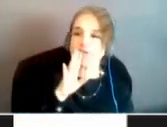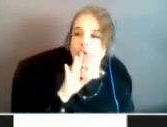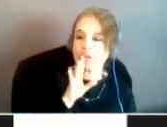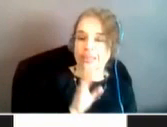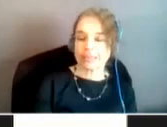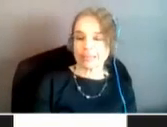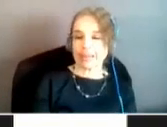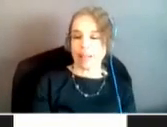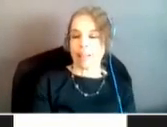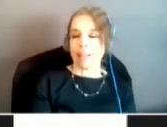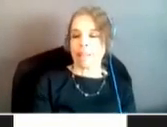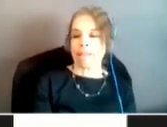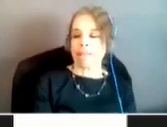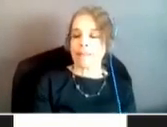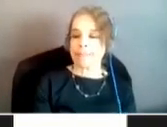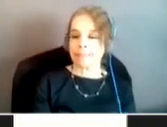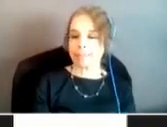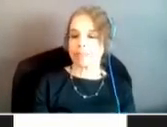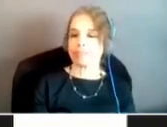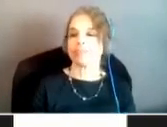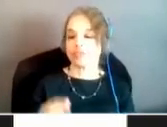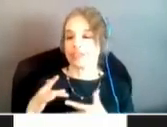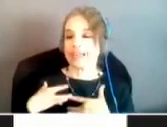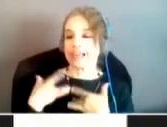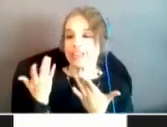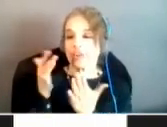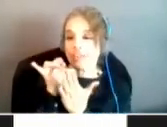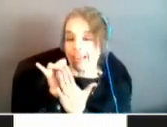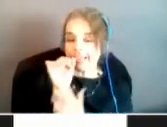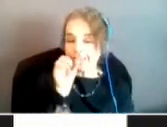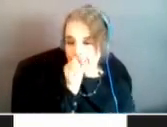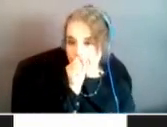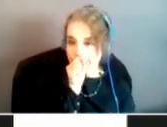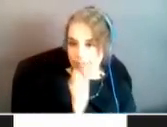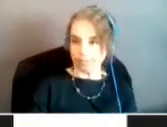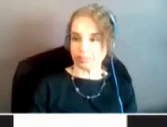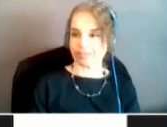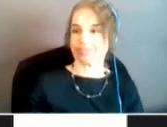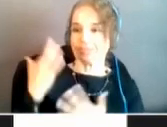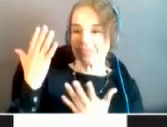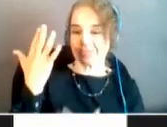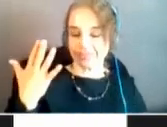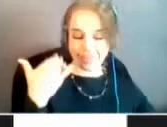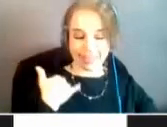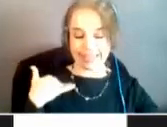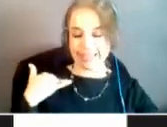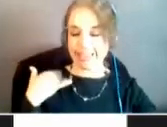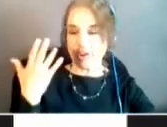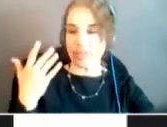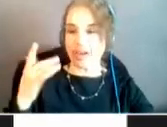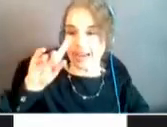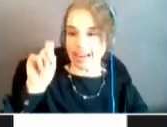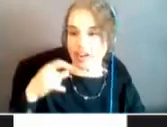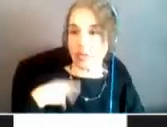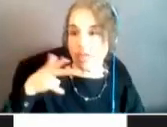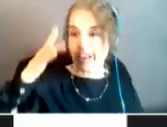So as you're considering that, And we wait for anyone who might have questions. I want to